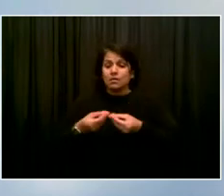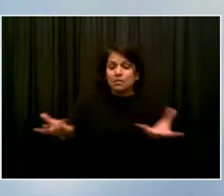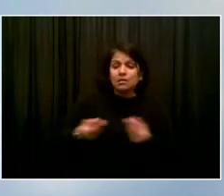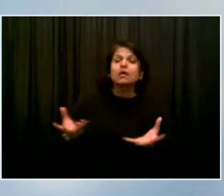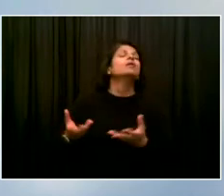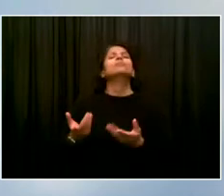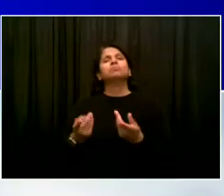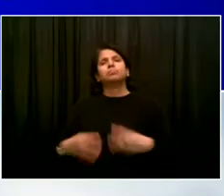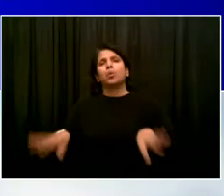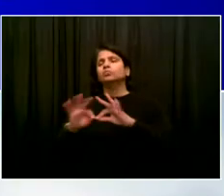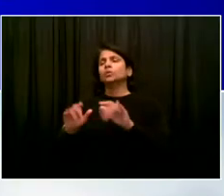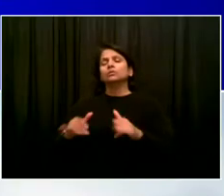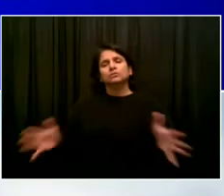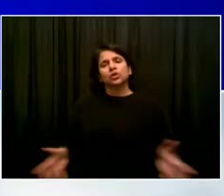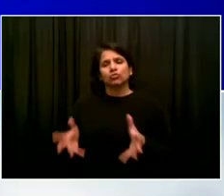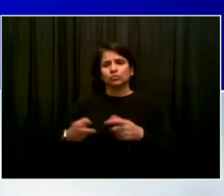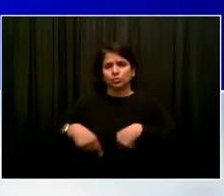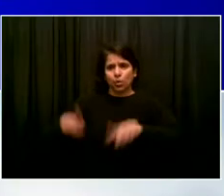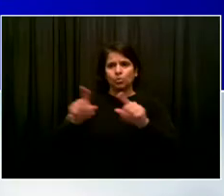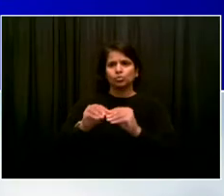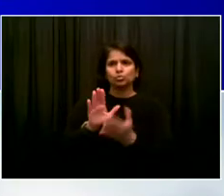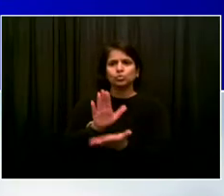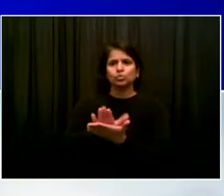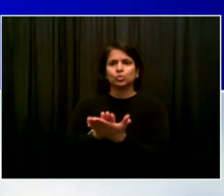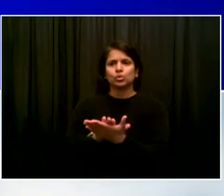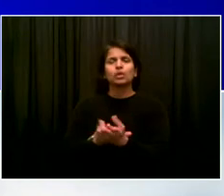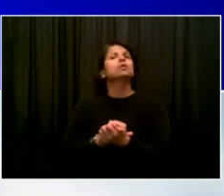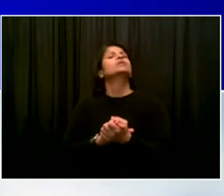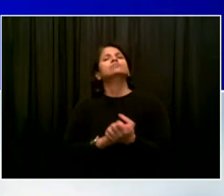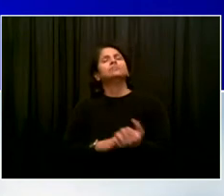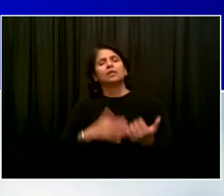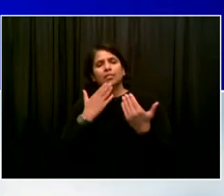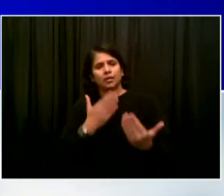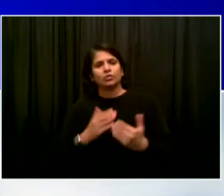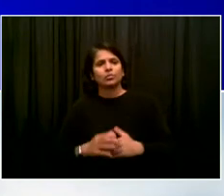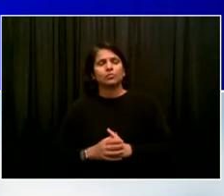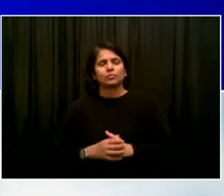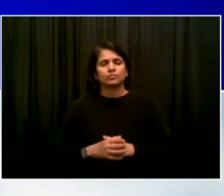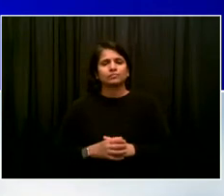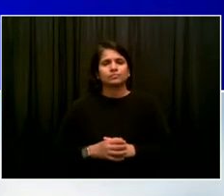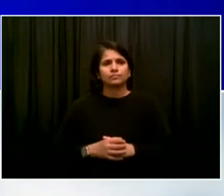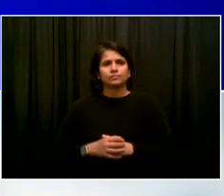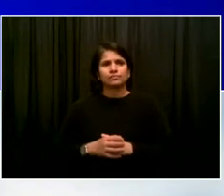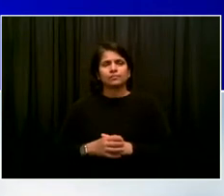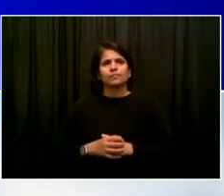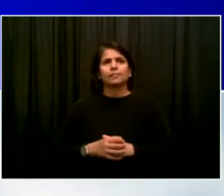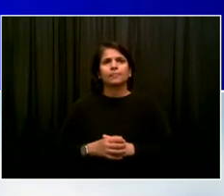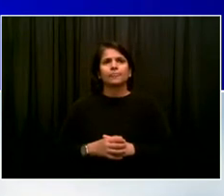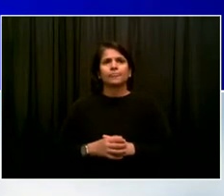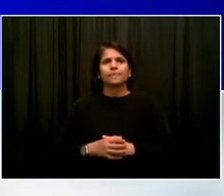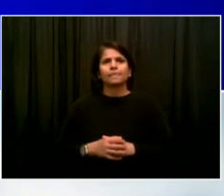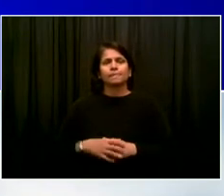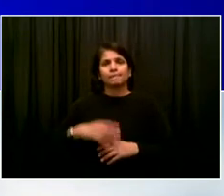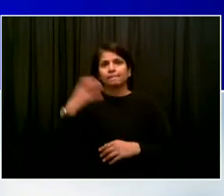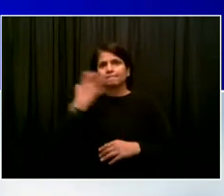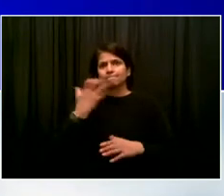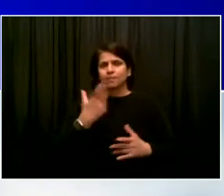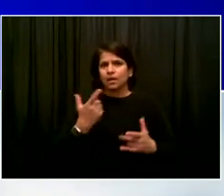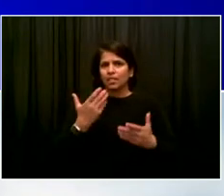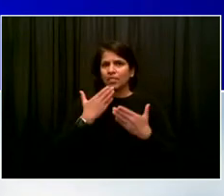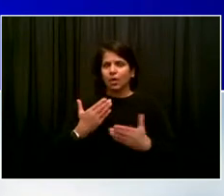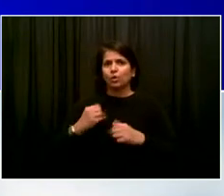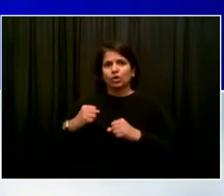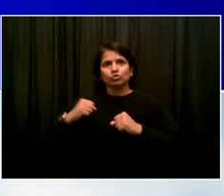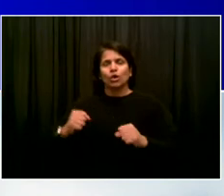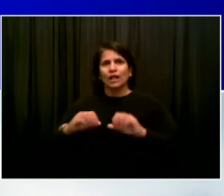Blasio. Thank you, Fabian. Really powerfully said. And thank you for all you do for the school community, for our kids, and thank